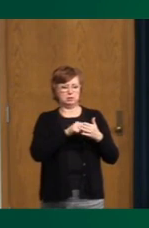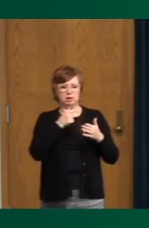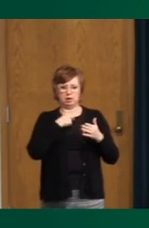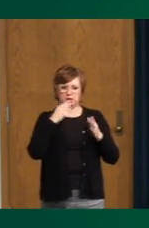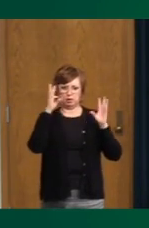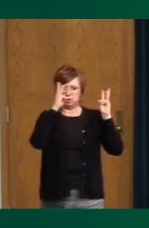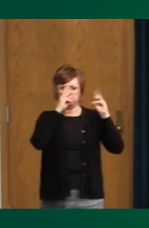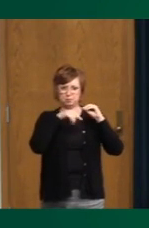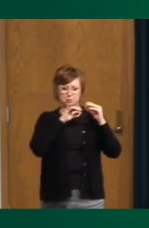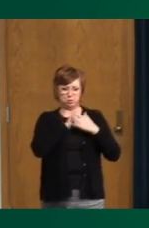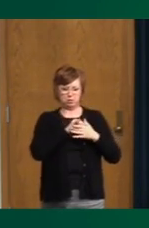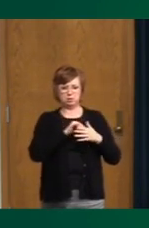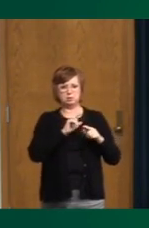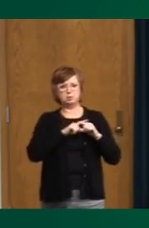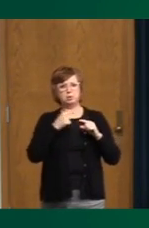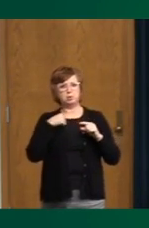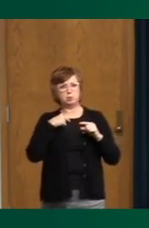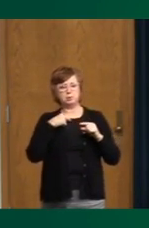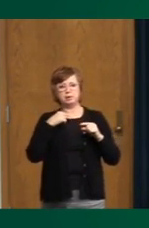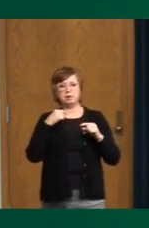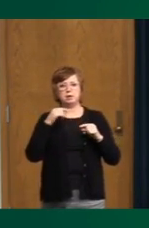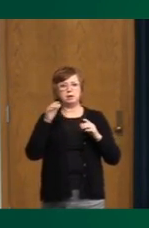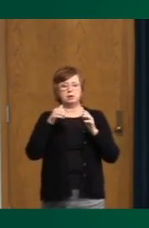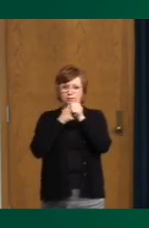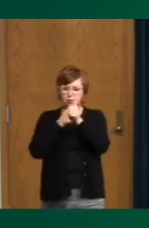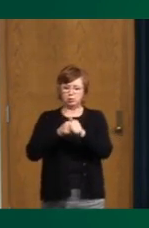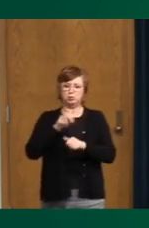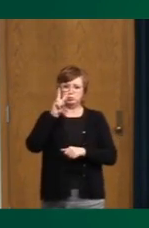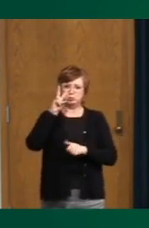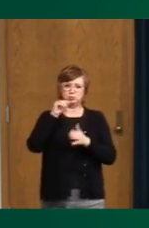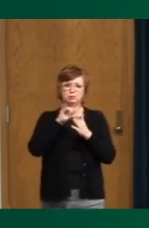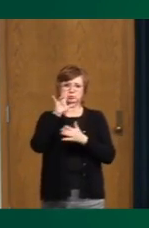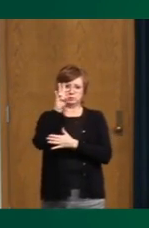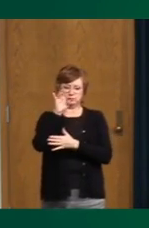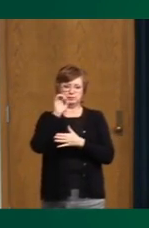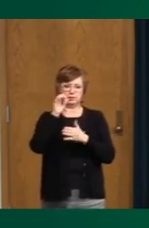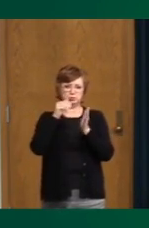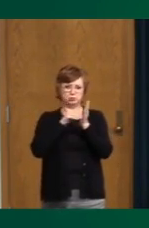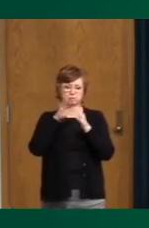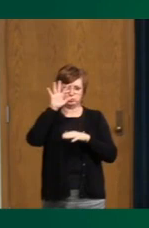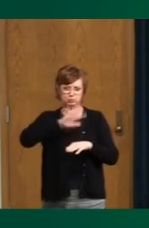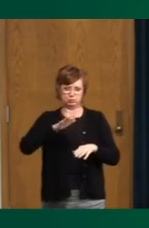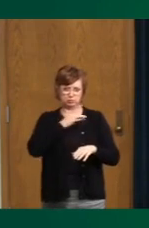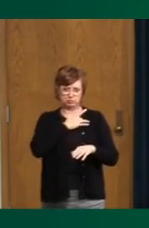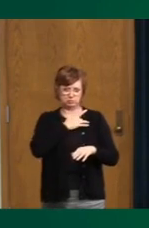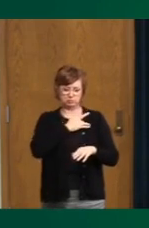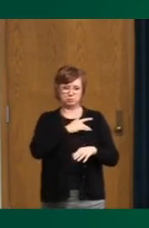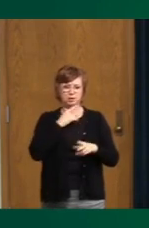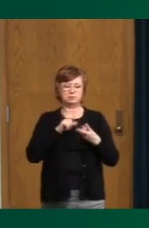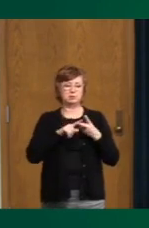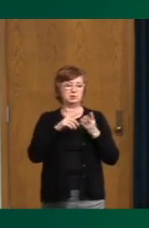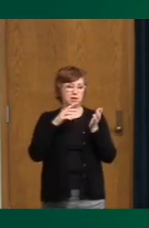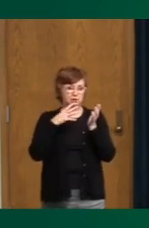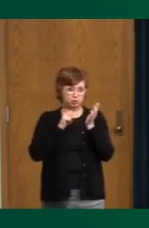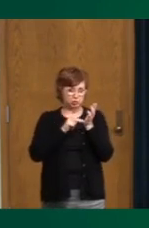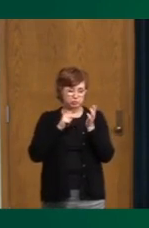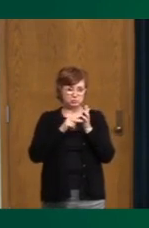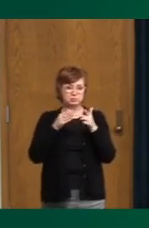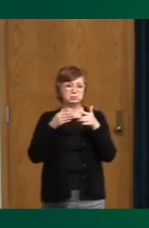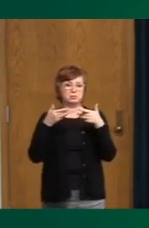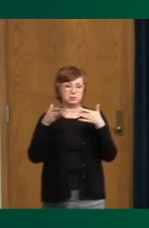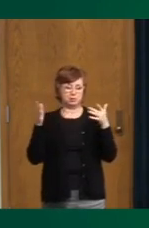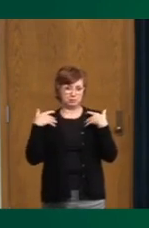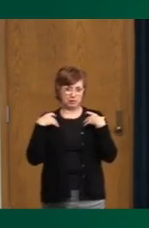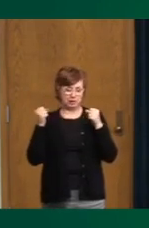listening to not only the 2,700 physicians in the province, but also the nurses and all of our public health care